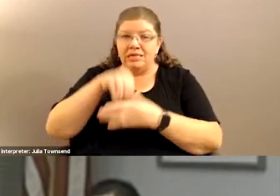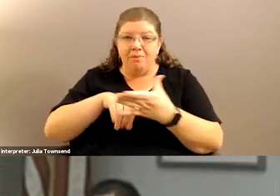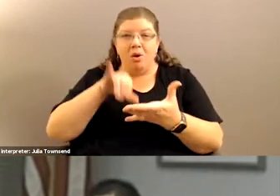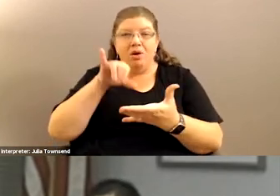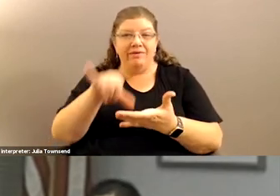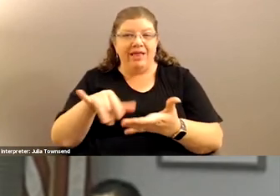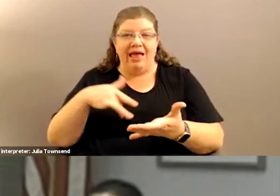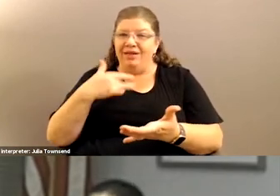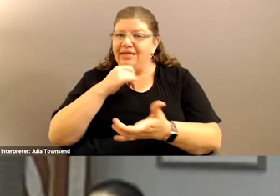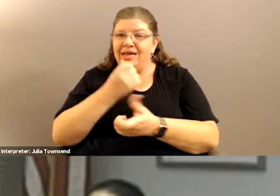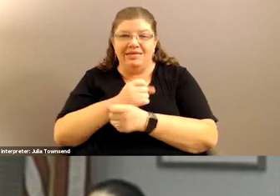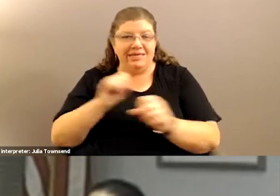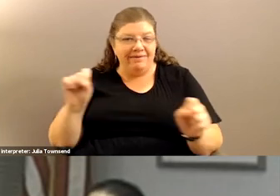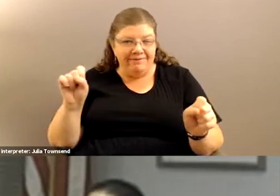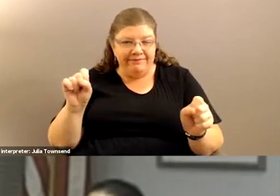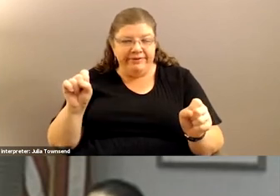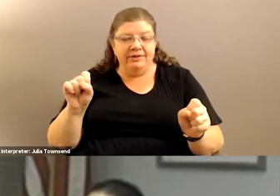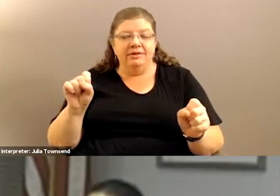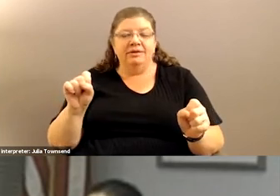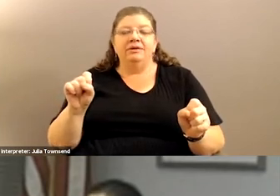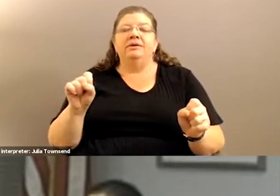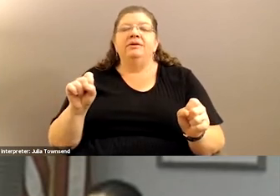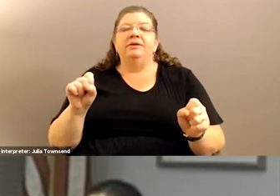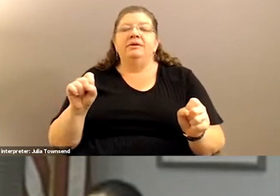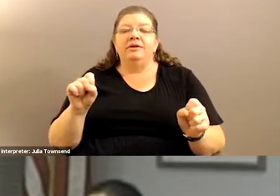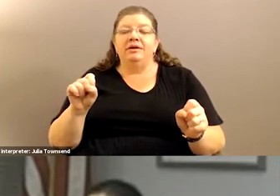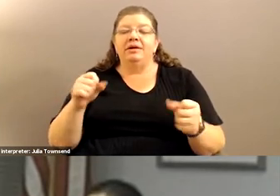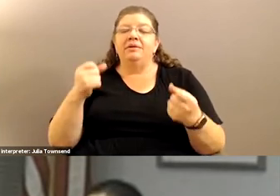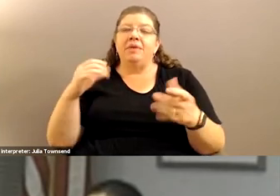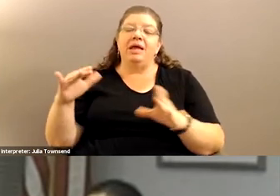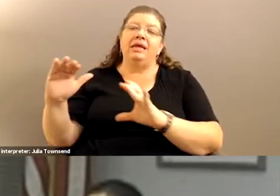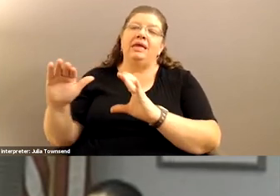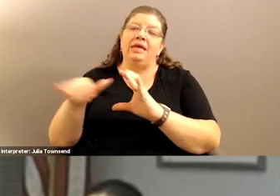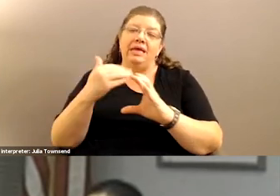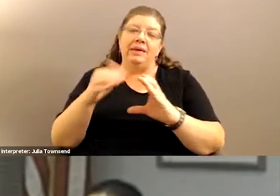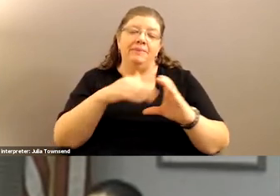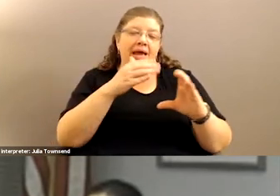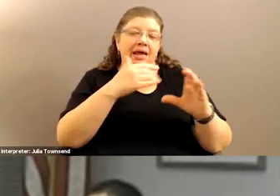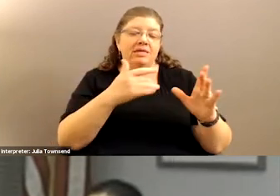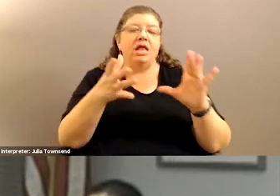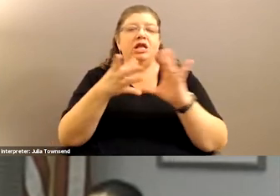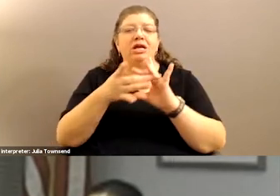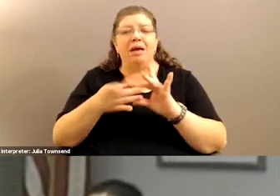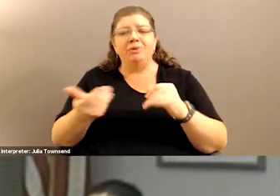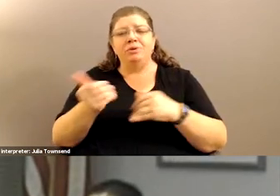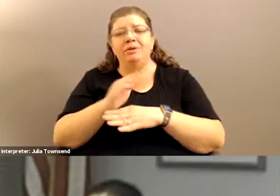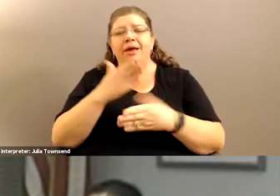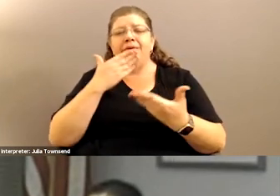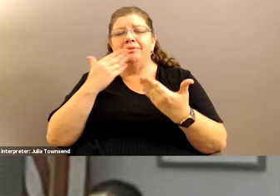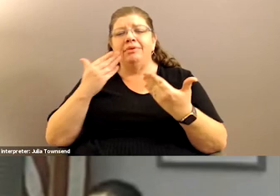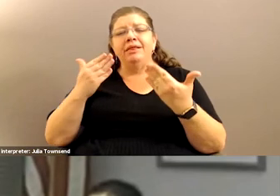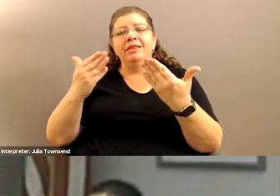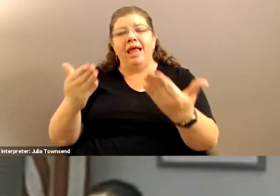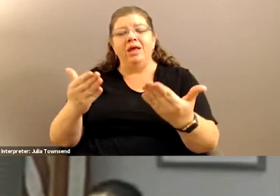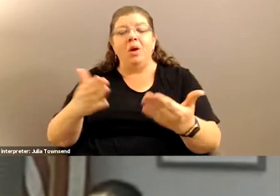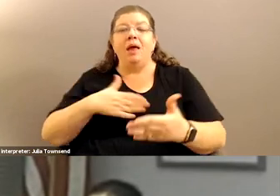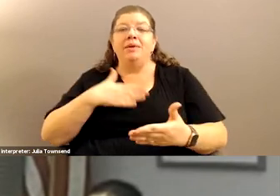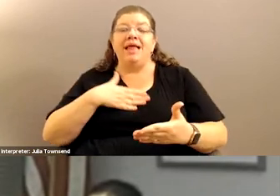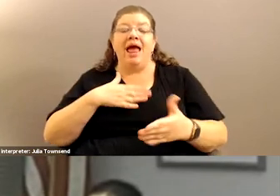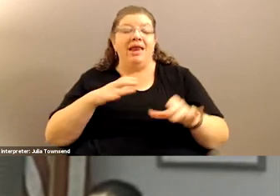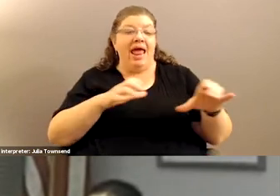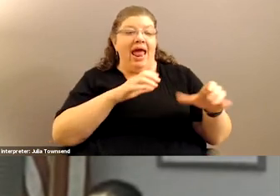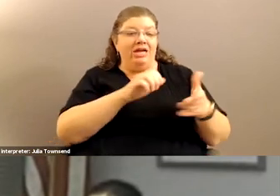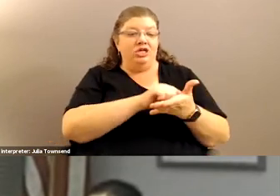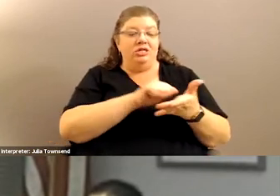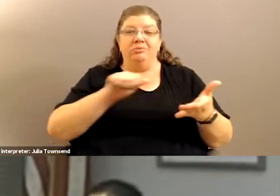that i just want to thank all for the emails that came and the comments there tonight and i'm glad that we moved it off of action although i'm